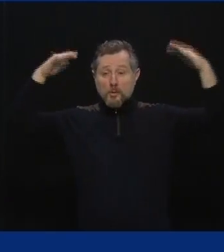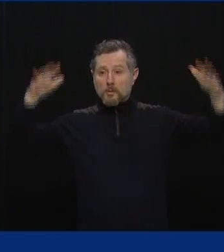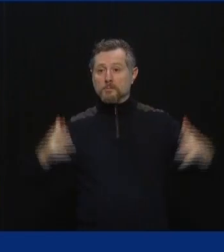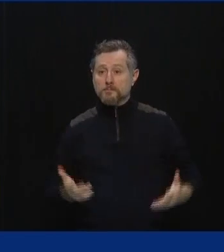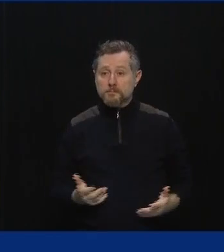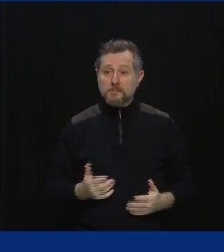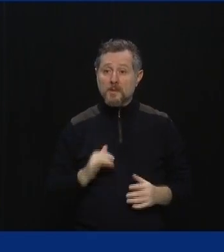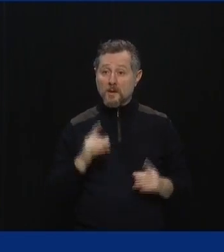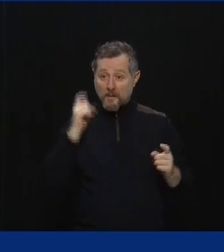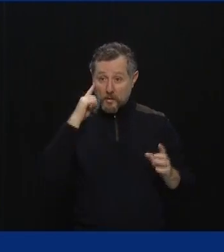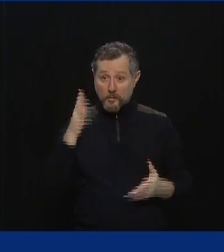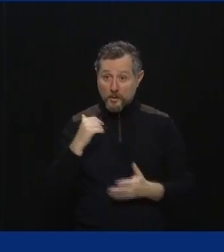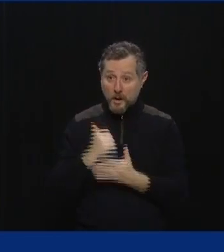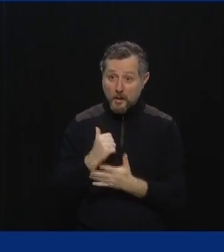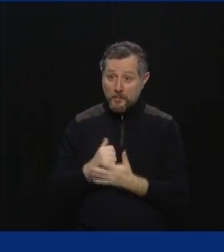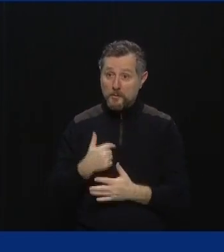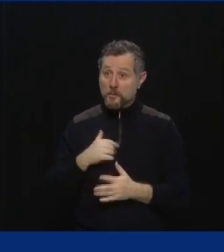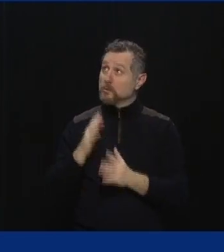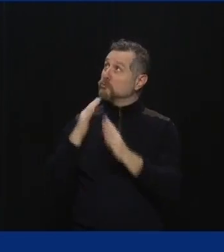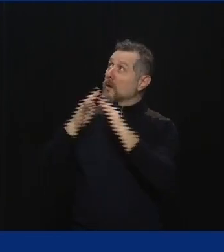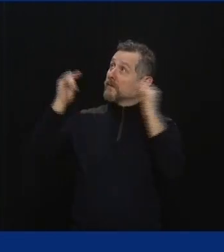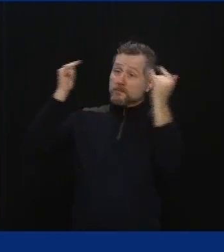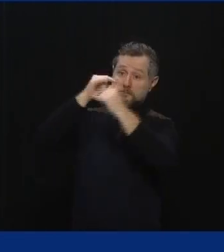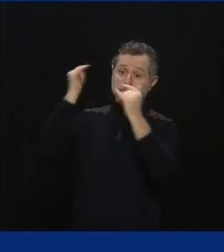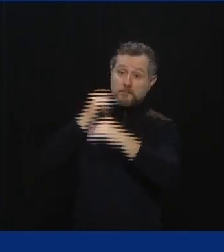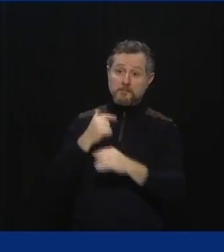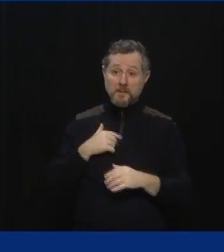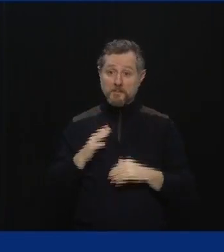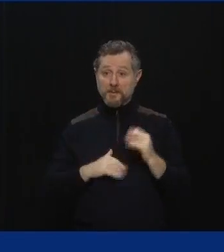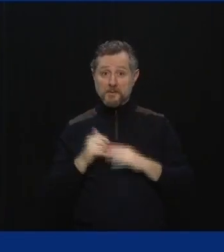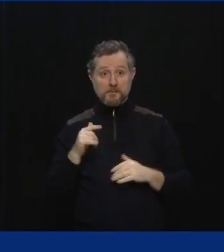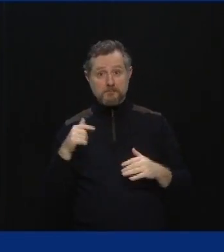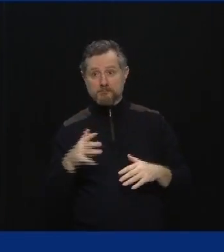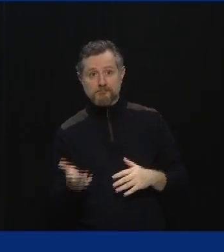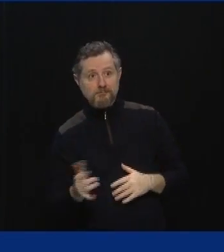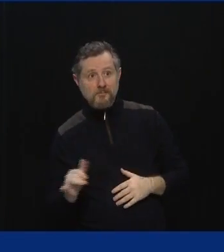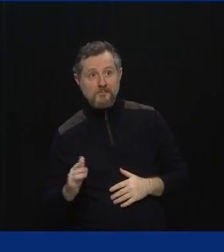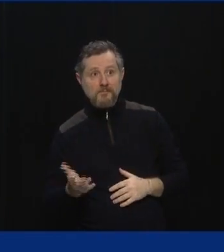Governor, you're gonna help us with this traffic situation when we build this airport too?